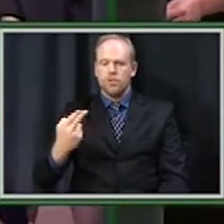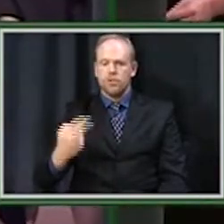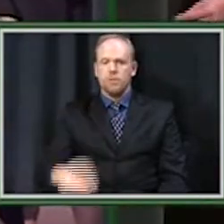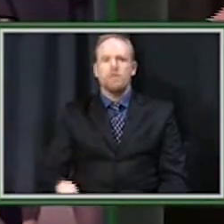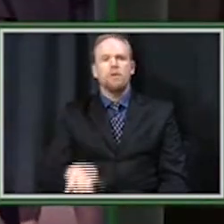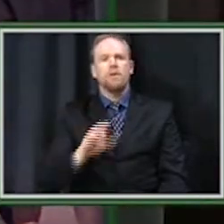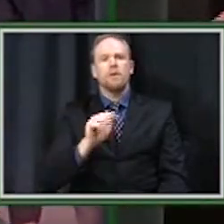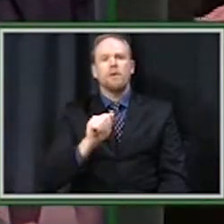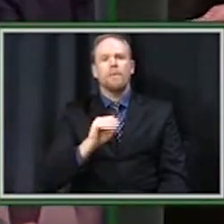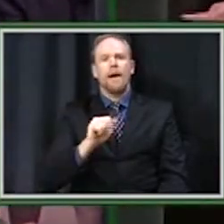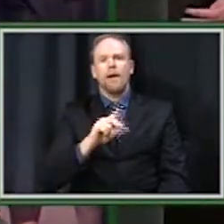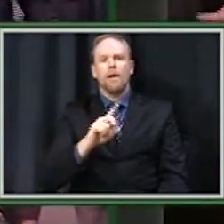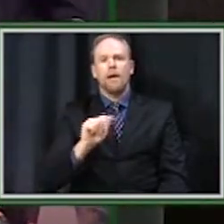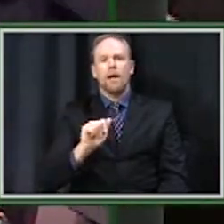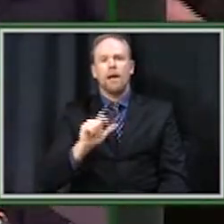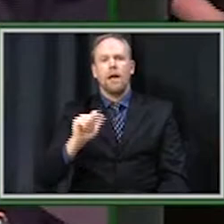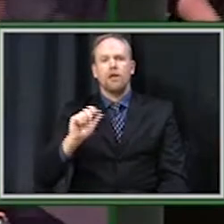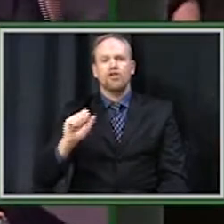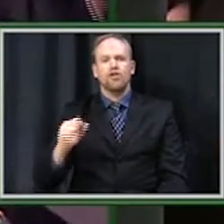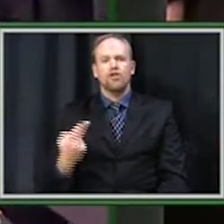Amanda Lash.